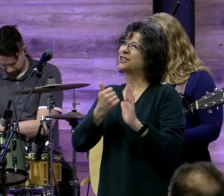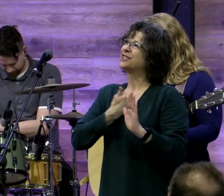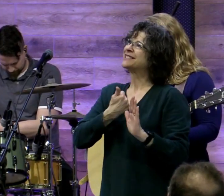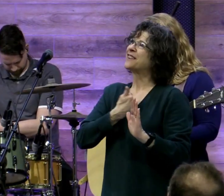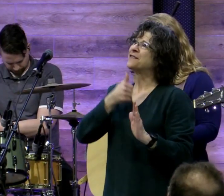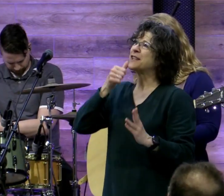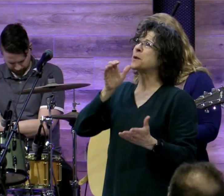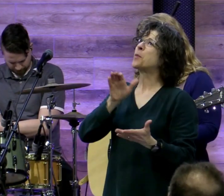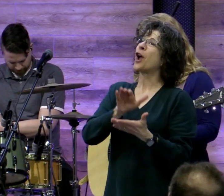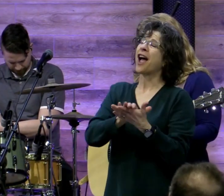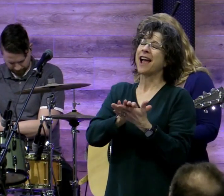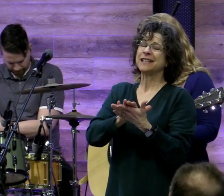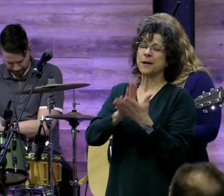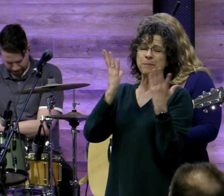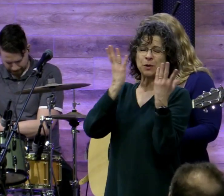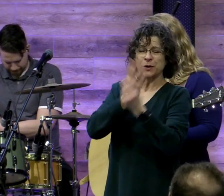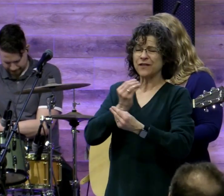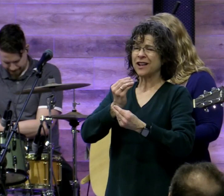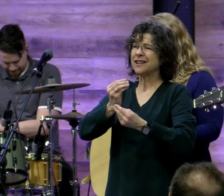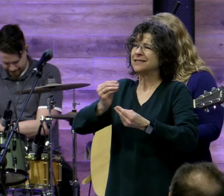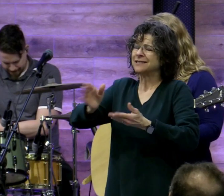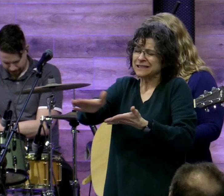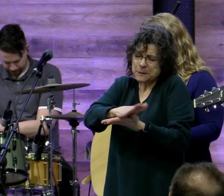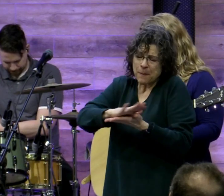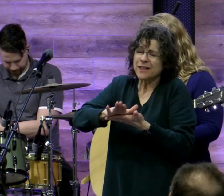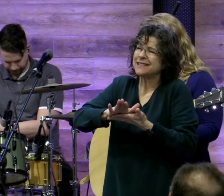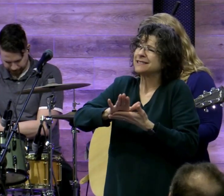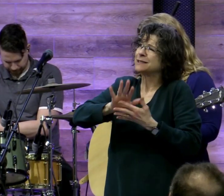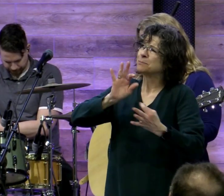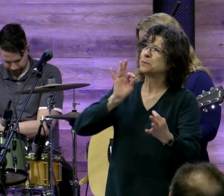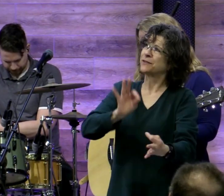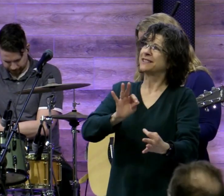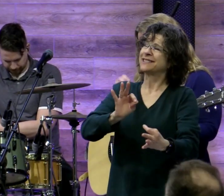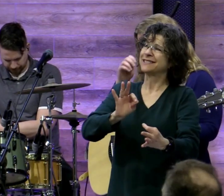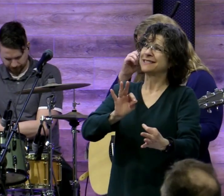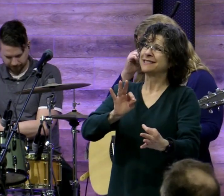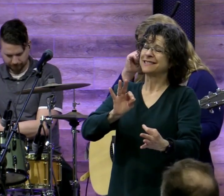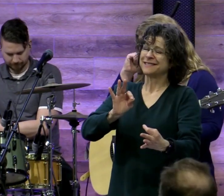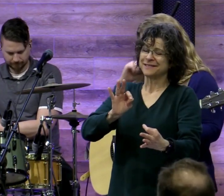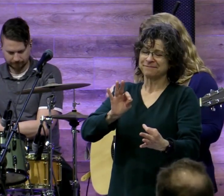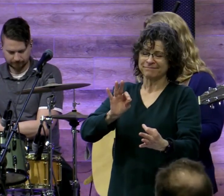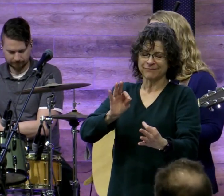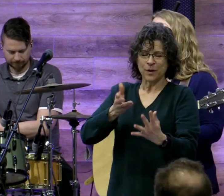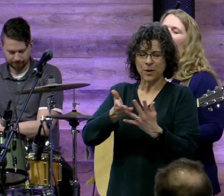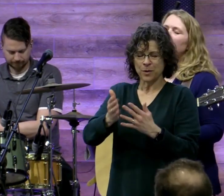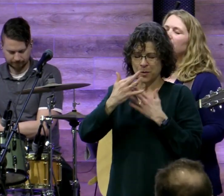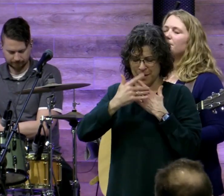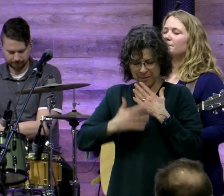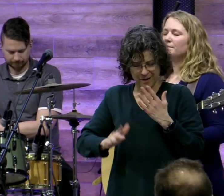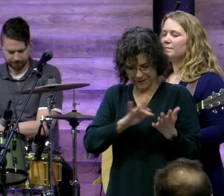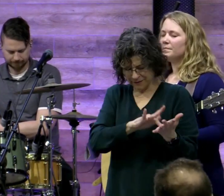beautiful and spotless without blemish by the blood of Jesus.